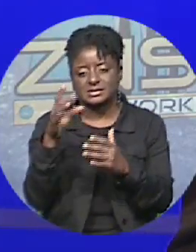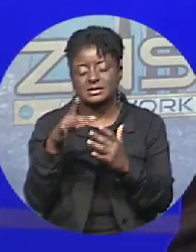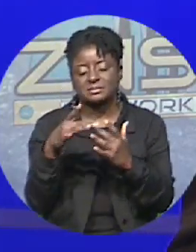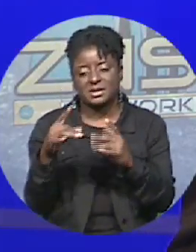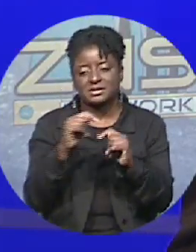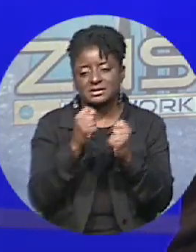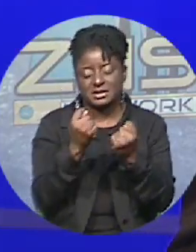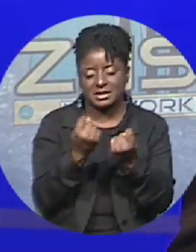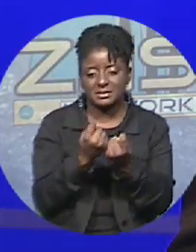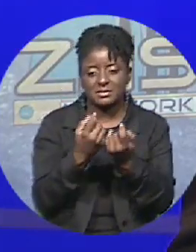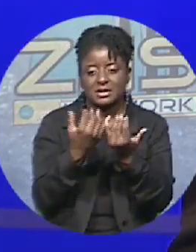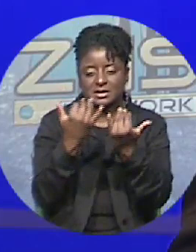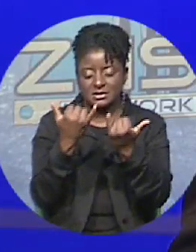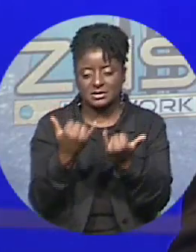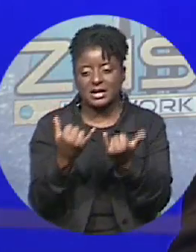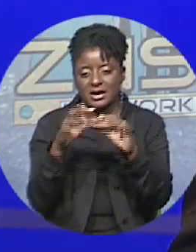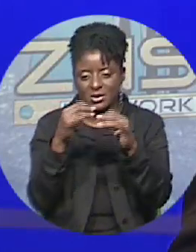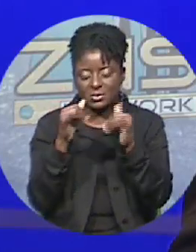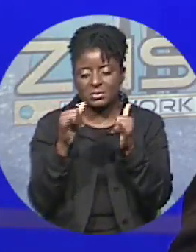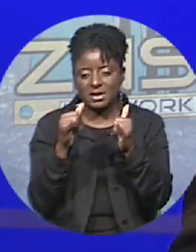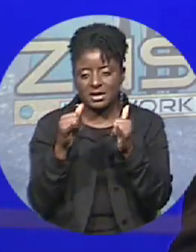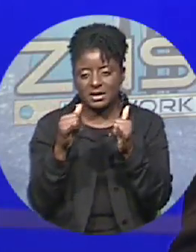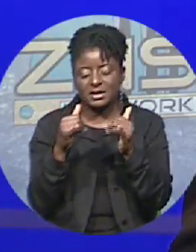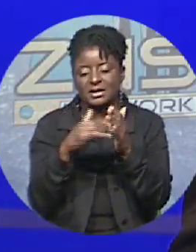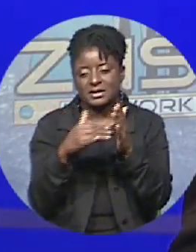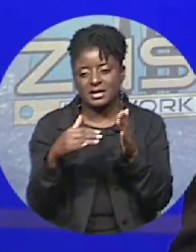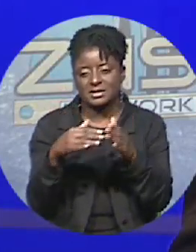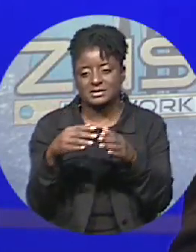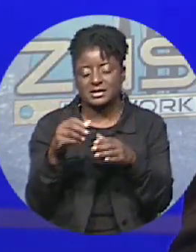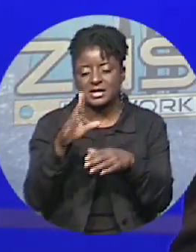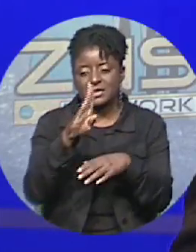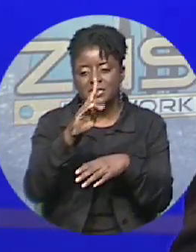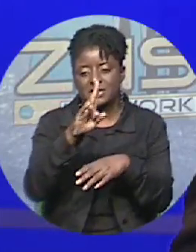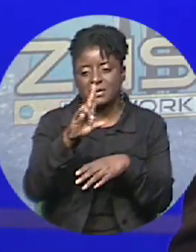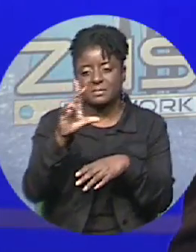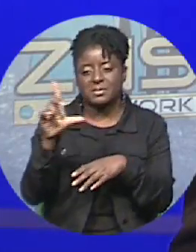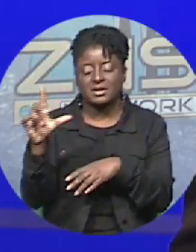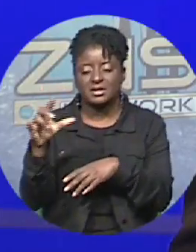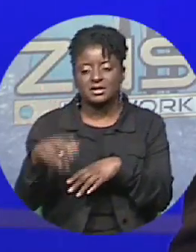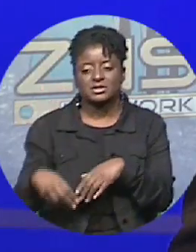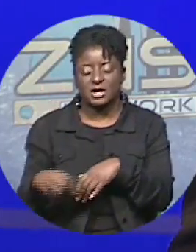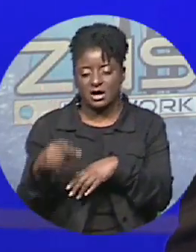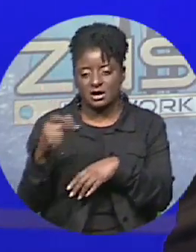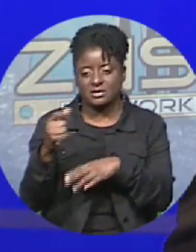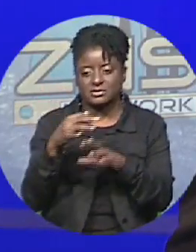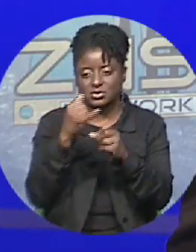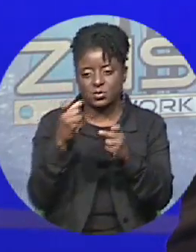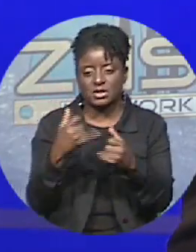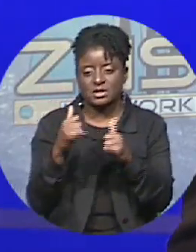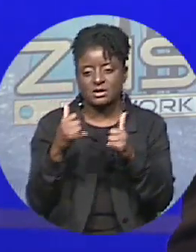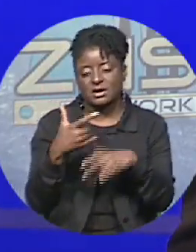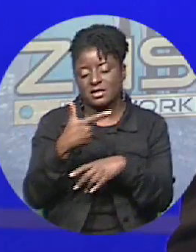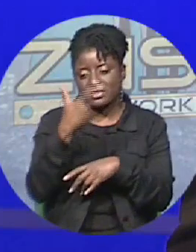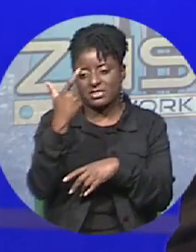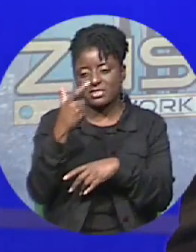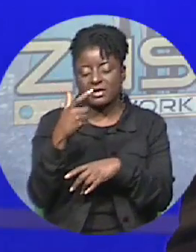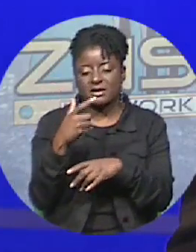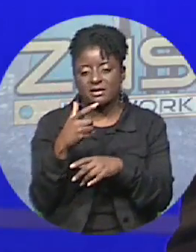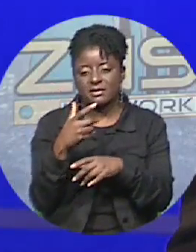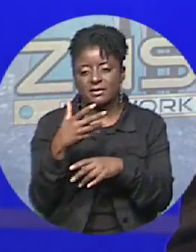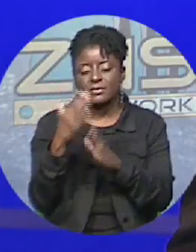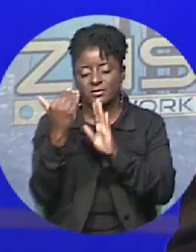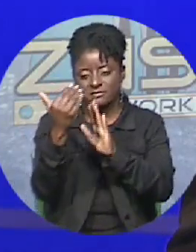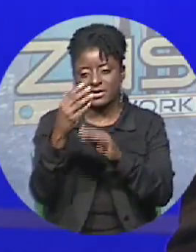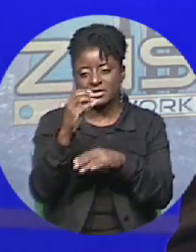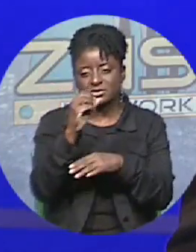currently on court against the 11th-seeded Gonzaga Bulldogs in the Spokane Regional. The winner there moves on to face